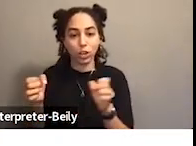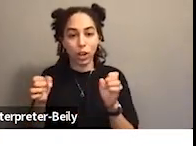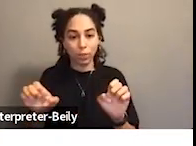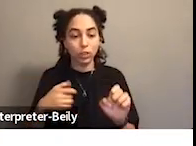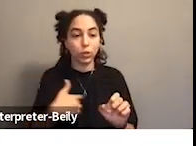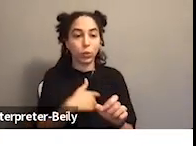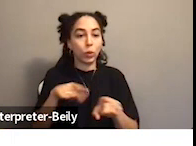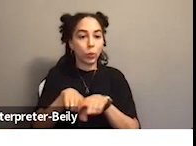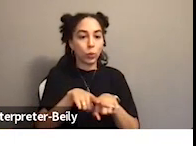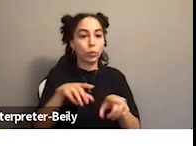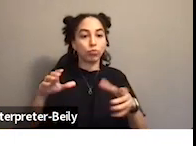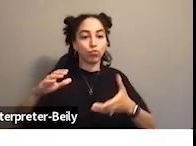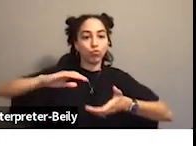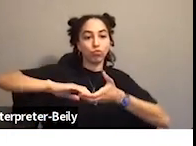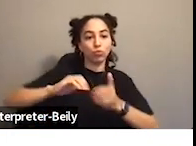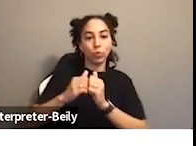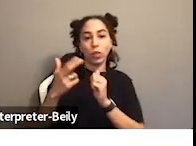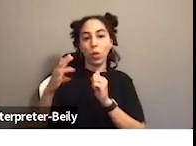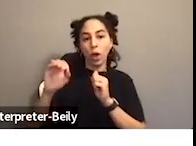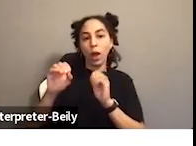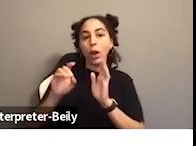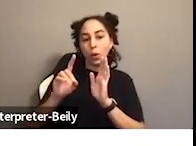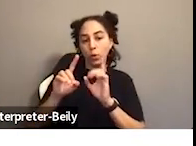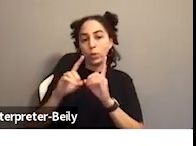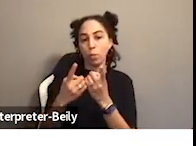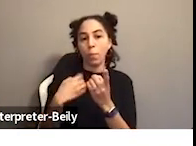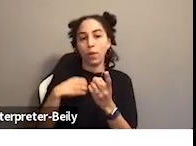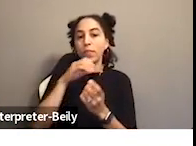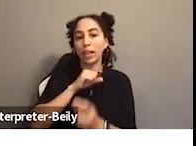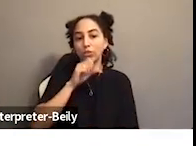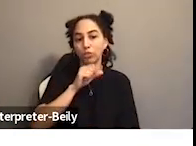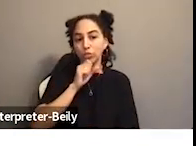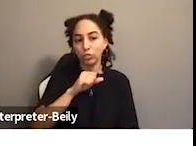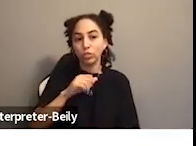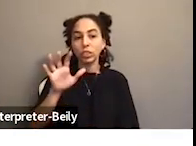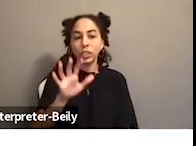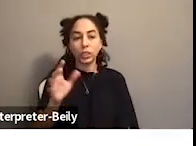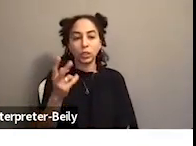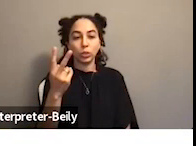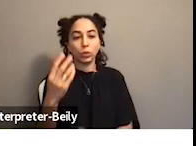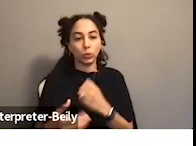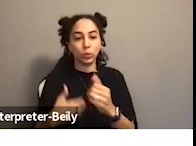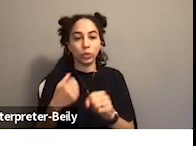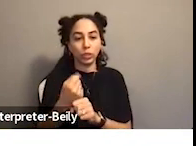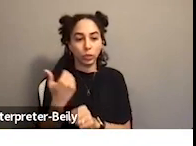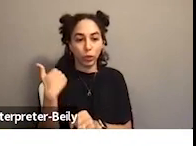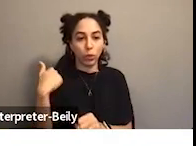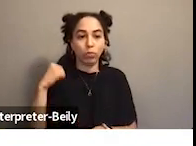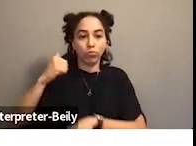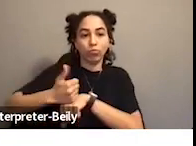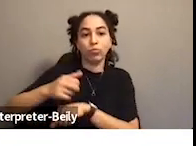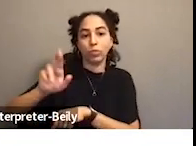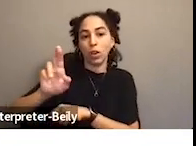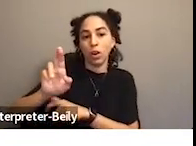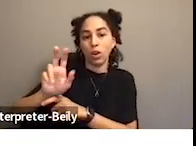partnered with the Ohio Department of Aging about a year and a half ago, well, about 2 years ago, to implement the